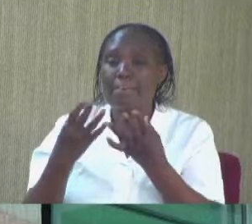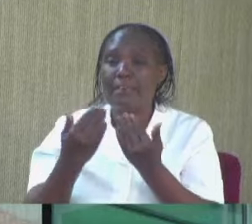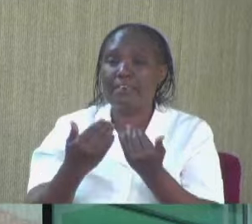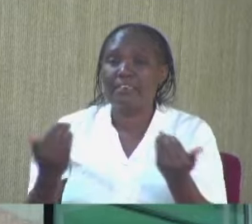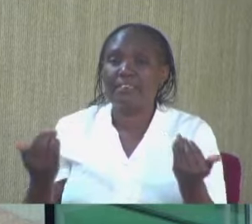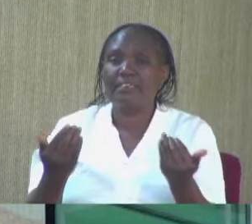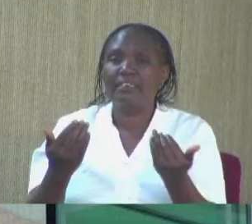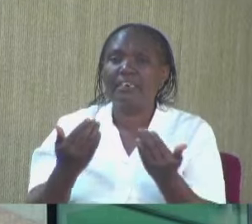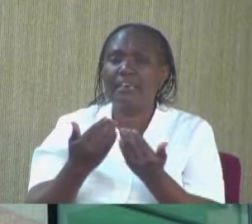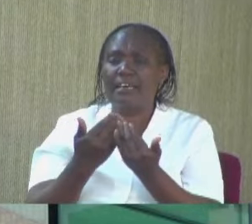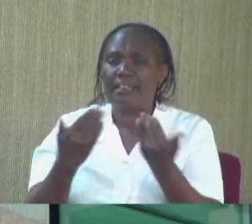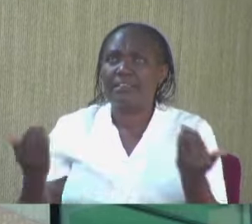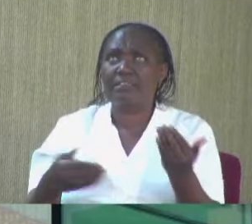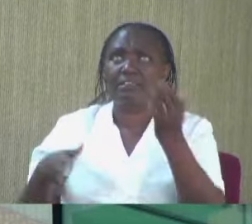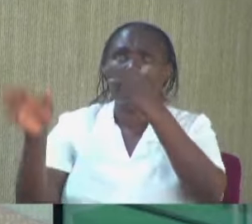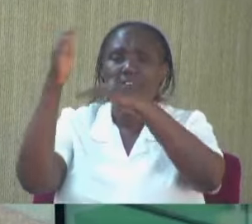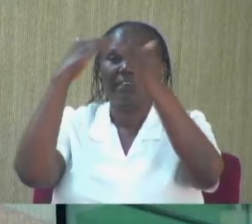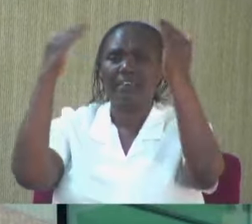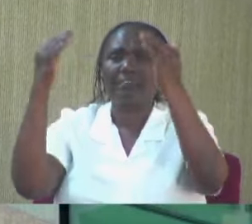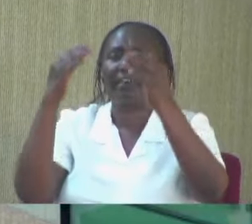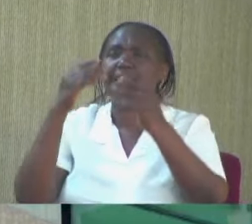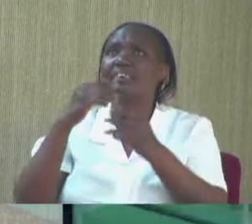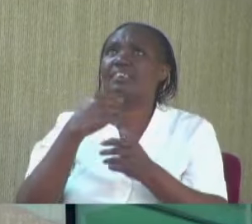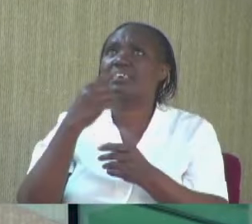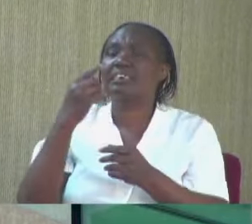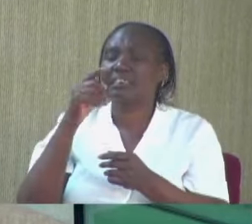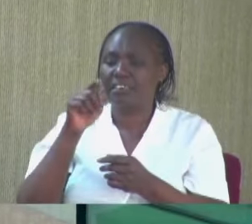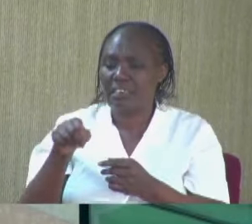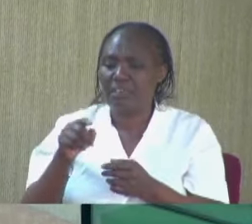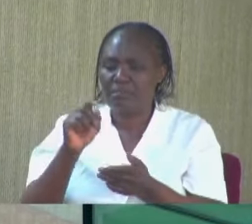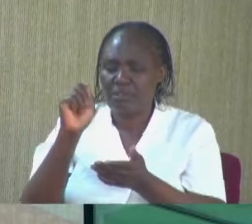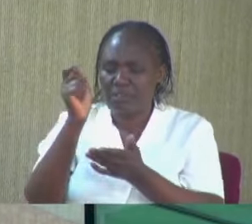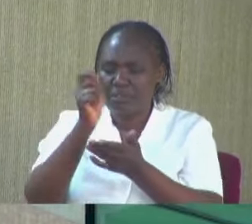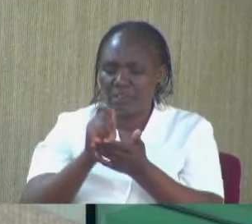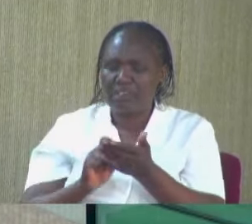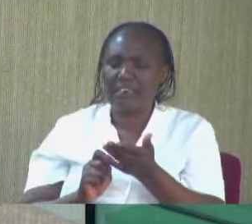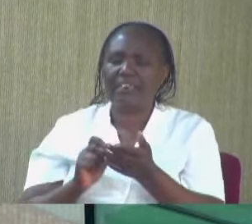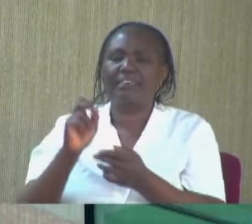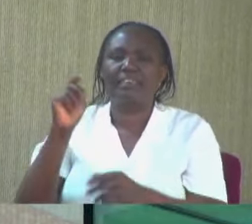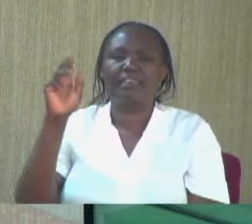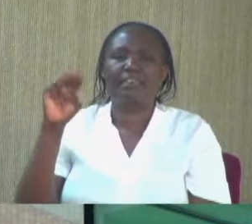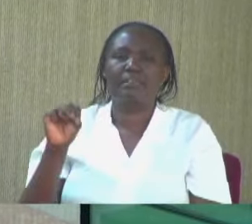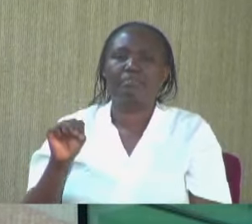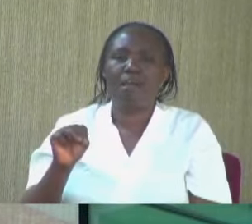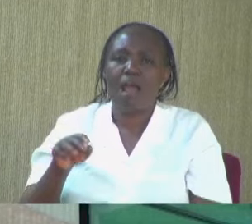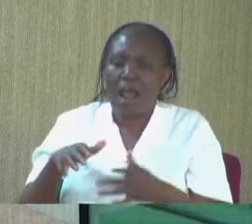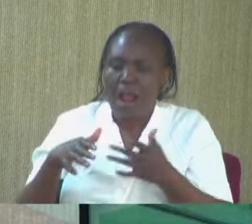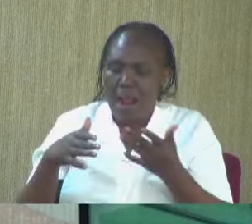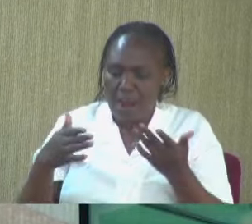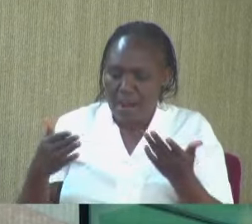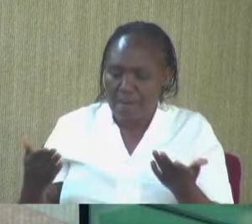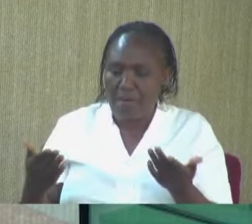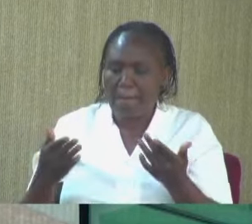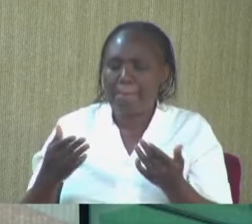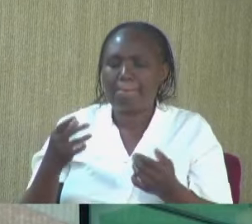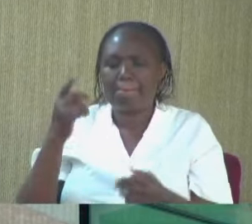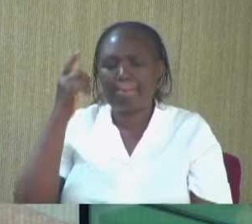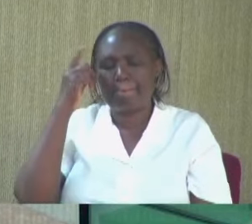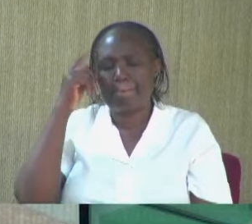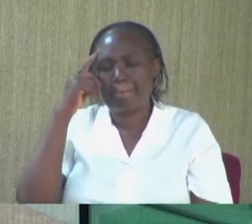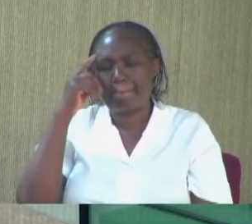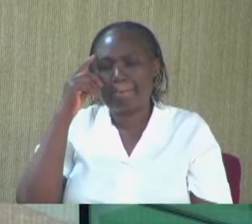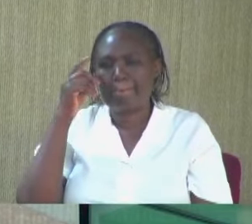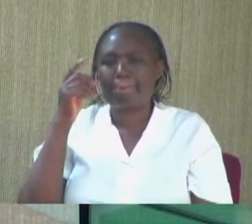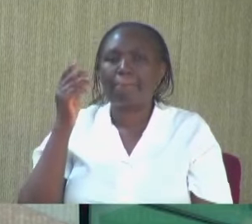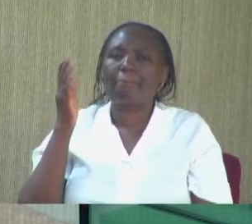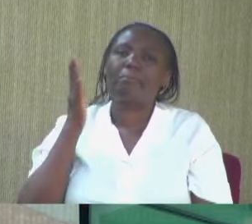heaven. And then God tells him, write them down. Question, how many think his mother tongue is so eloquent and